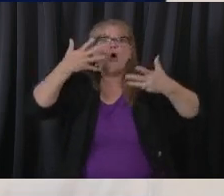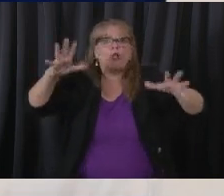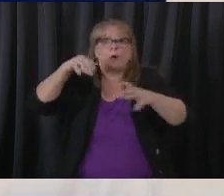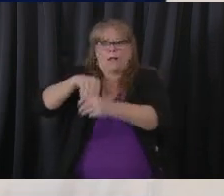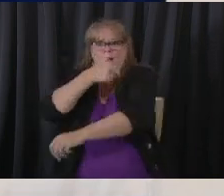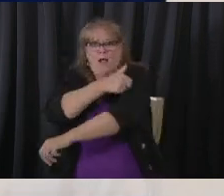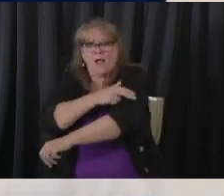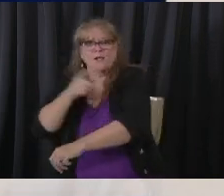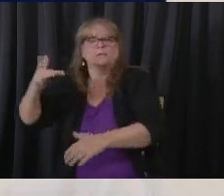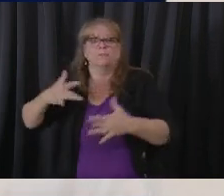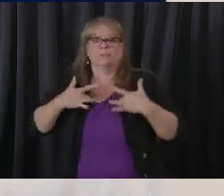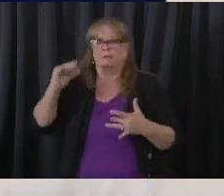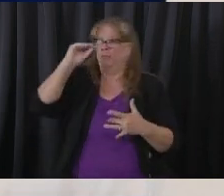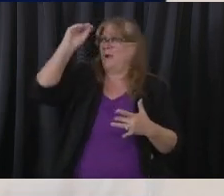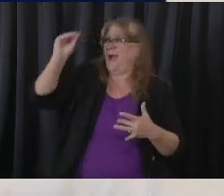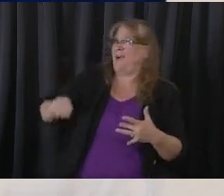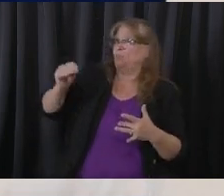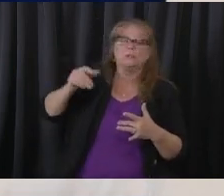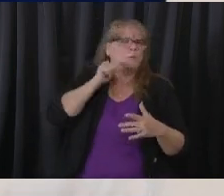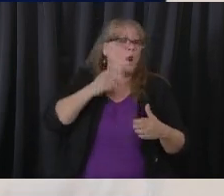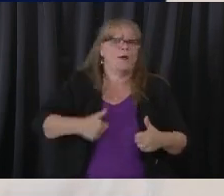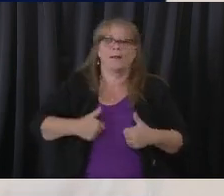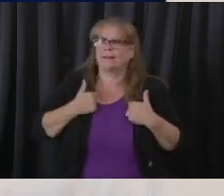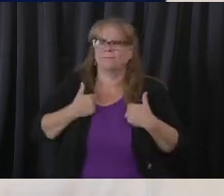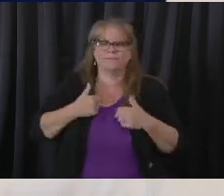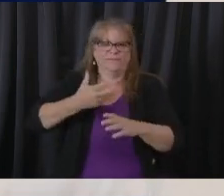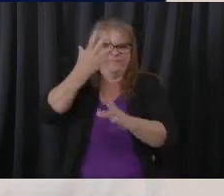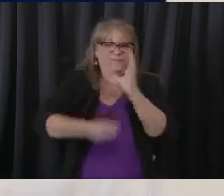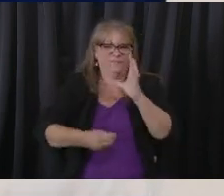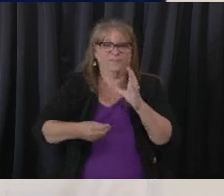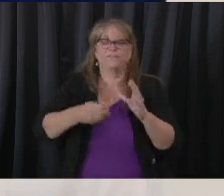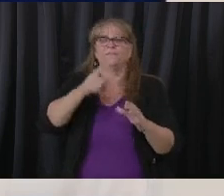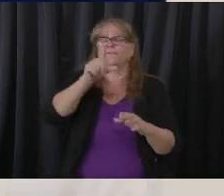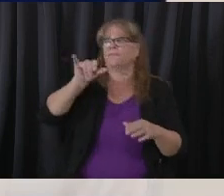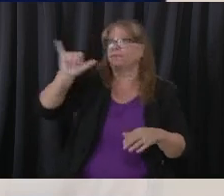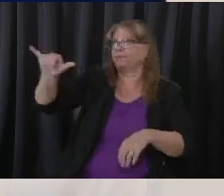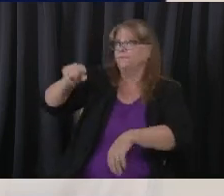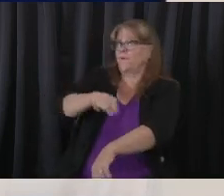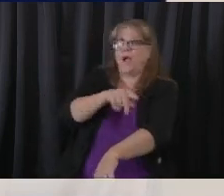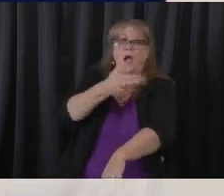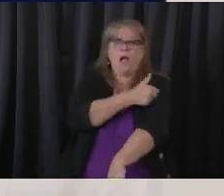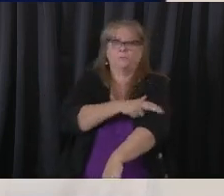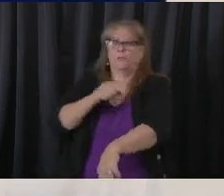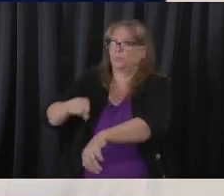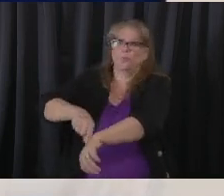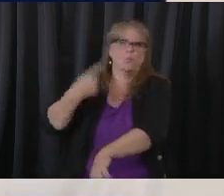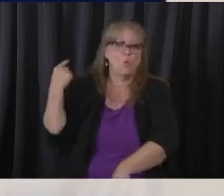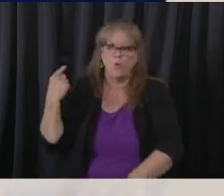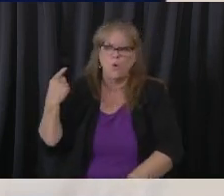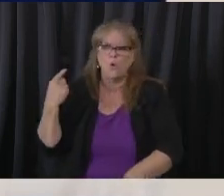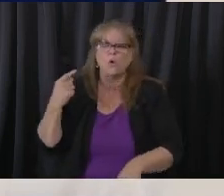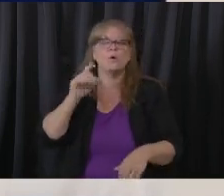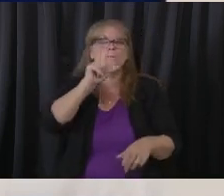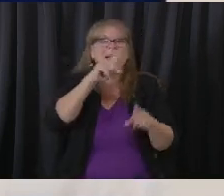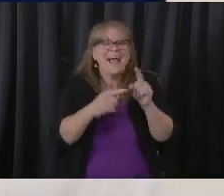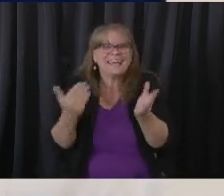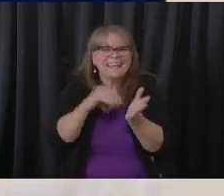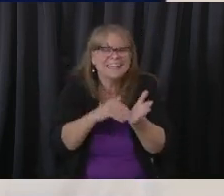it's hard, and some people are staying at home and staying safe where they can. But for the rest of us who have to work, who have to go